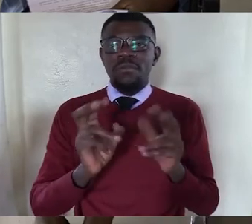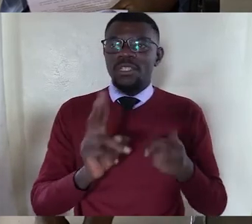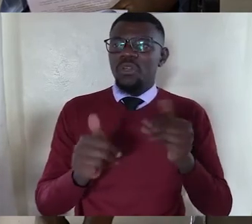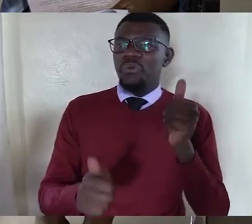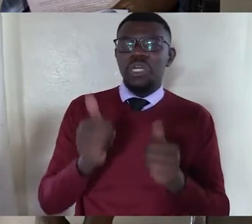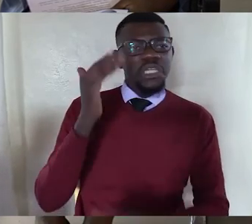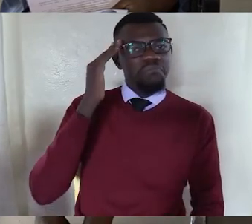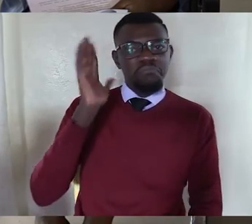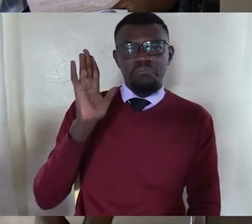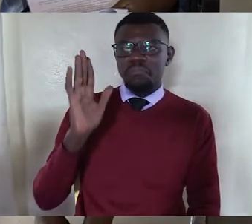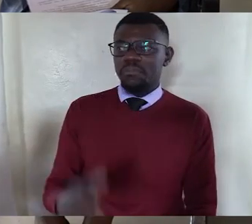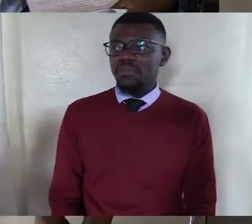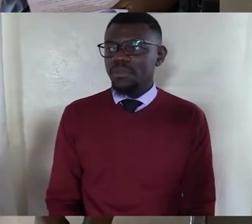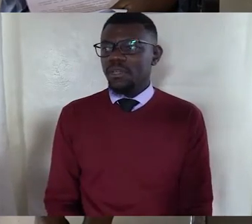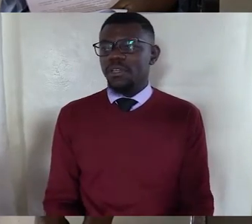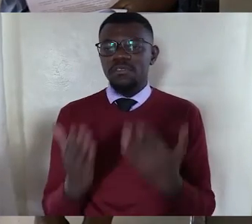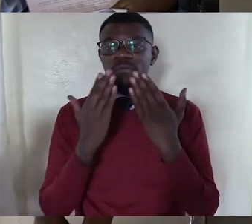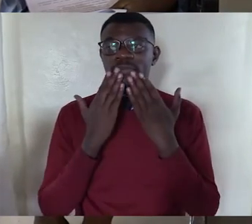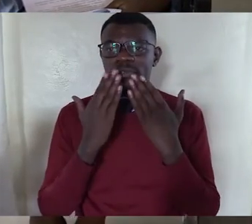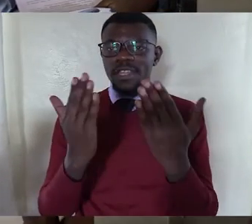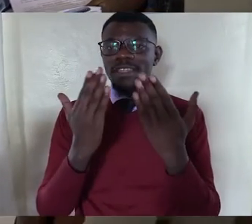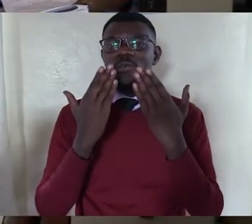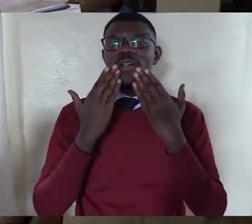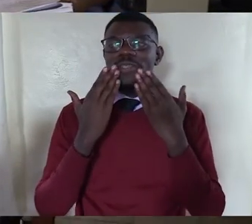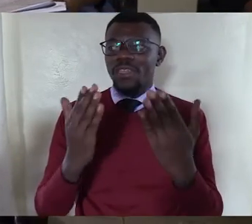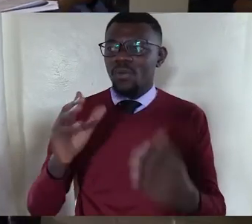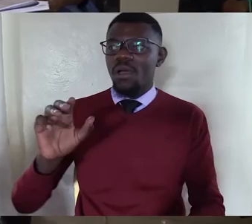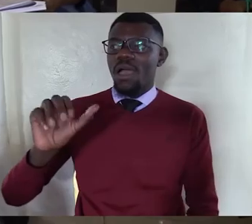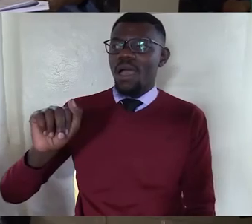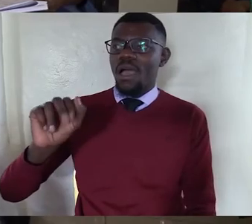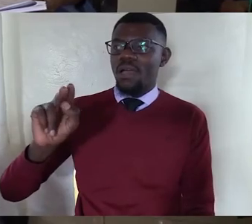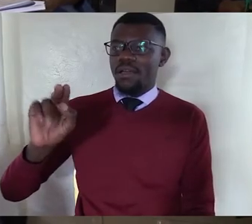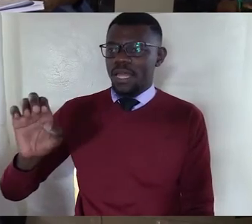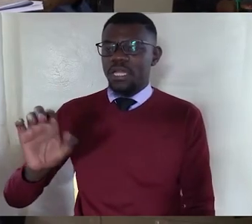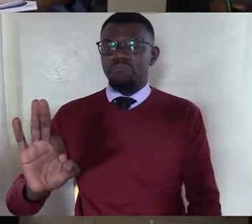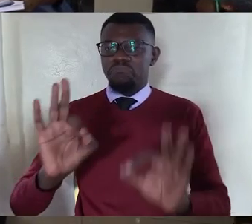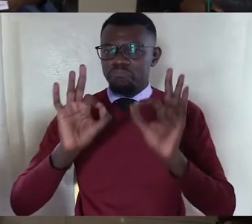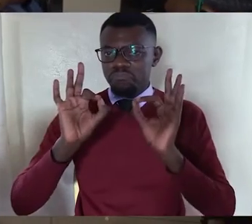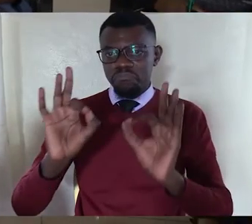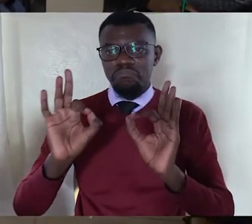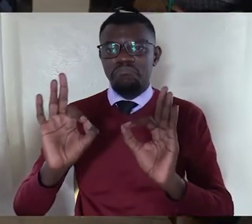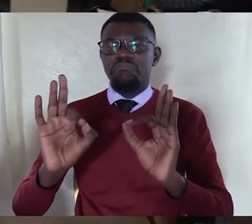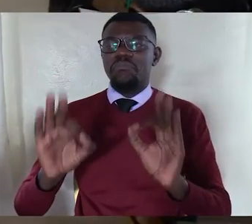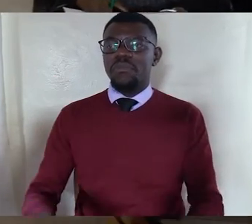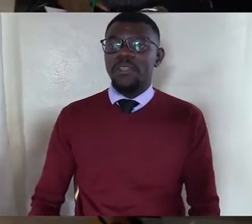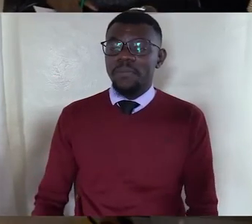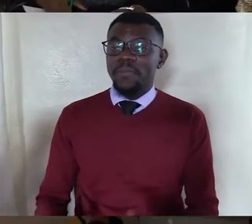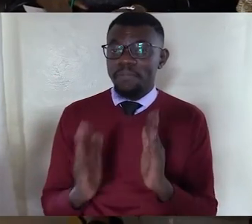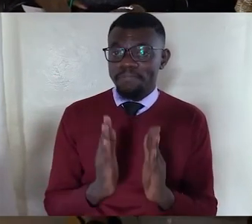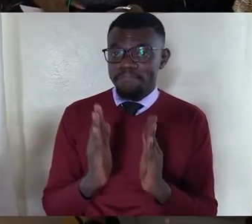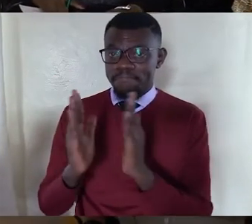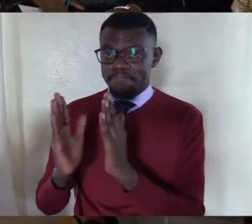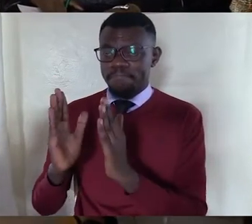Yeah. Thank you. Thank you so much, Anne. Thank you. That is so powerful. To Esther, Ms.